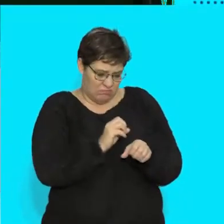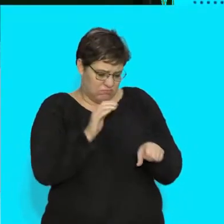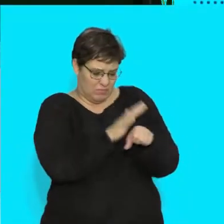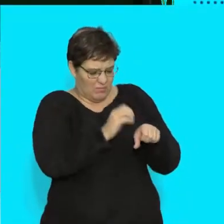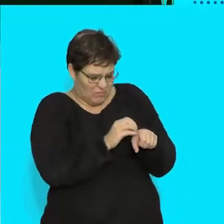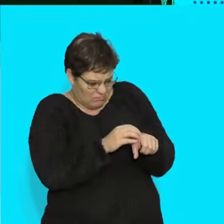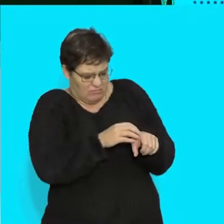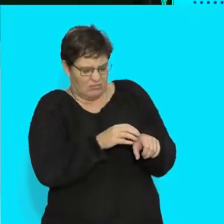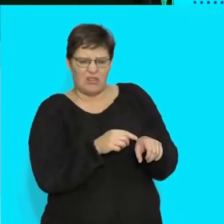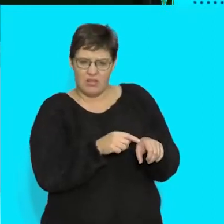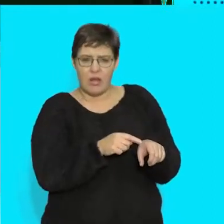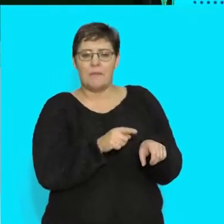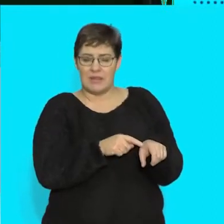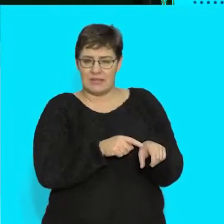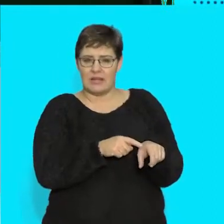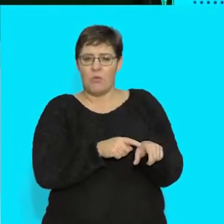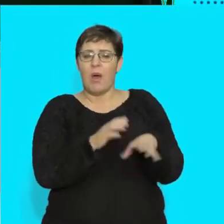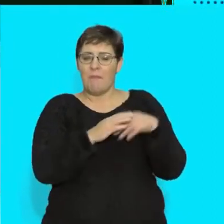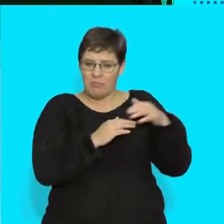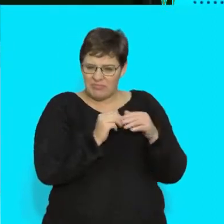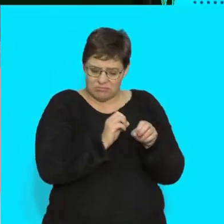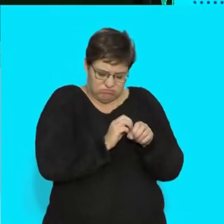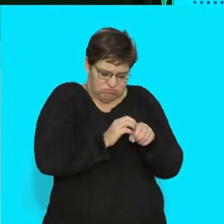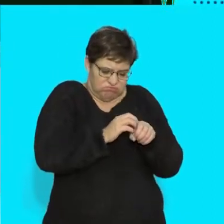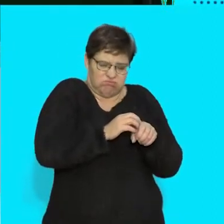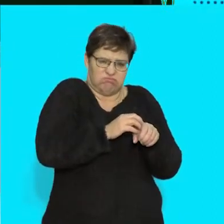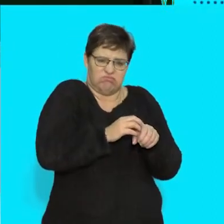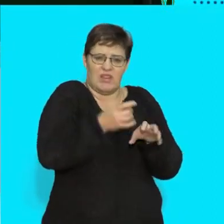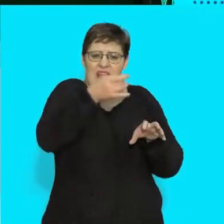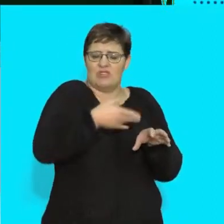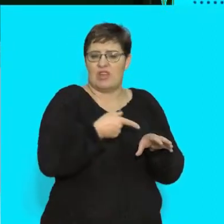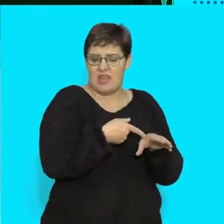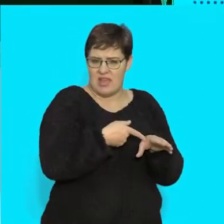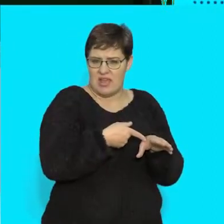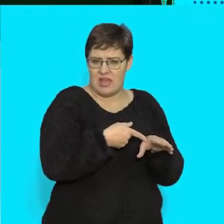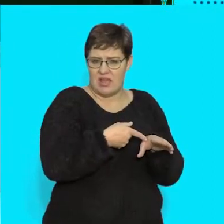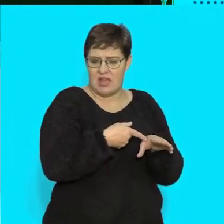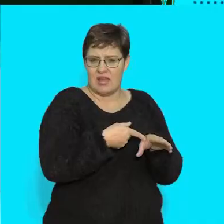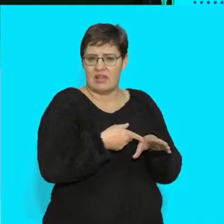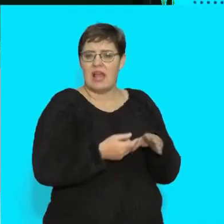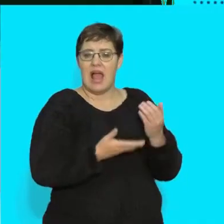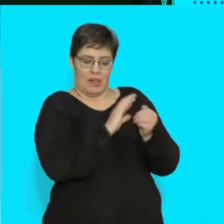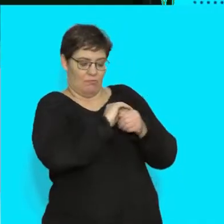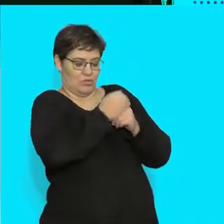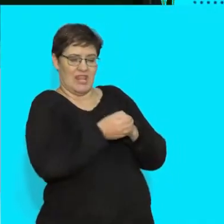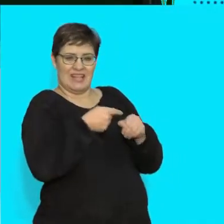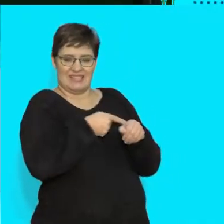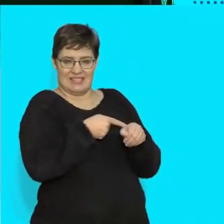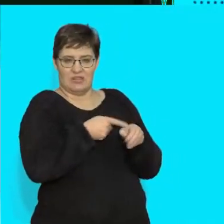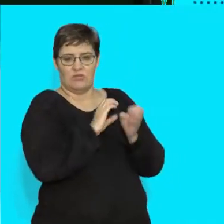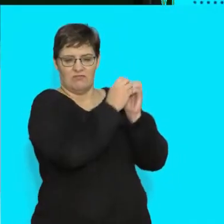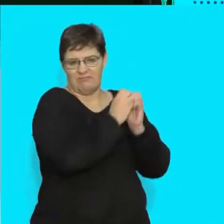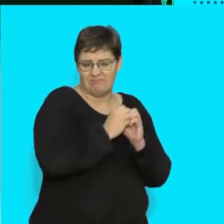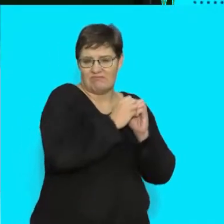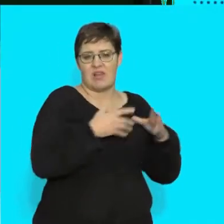fluid, all right, builds up around that injured area, and it actually acts as a protection to you, all right, to